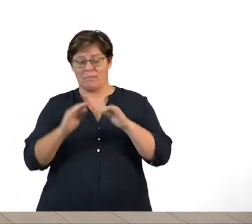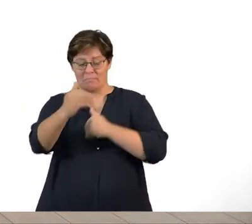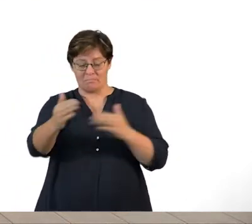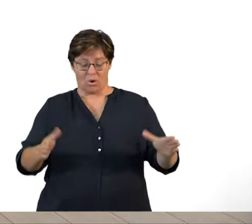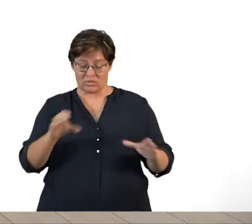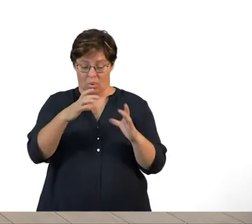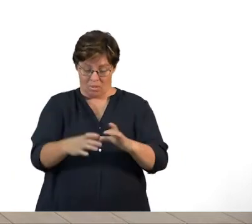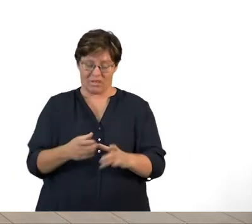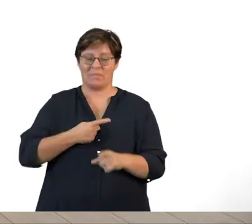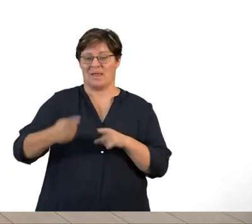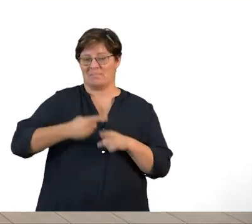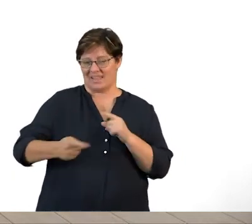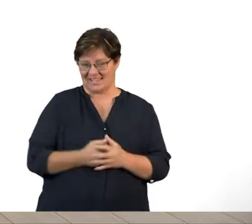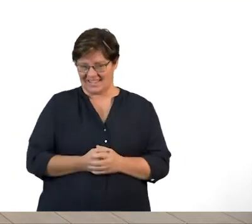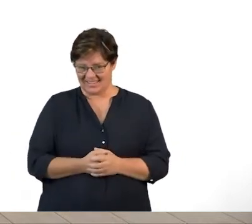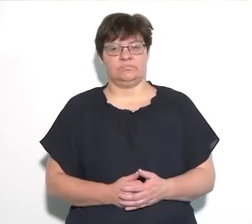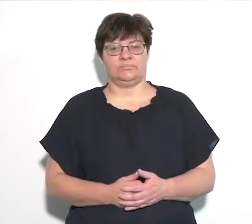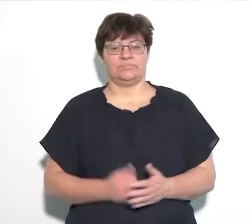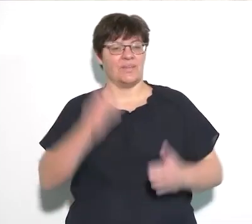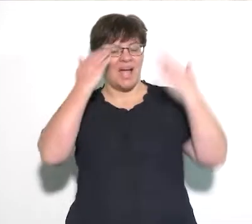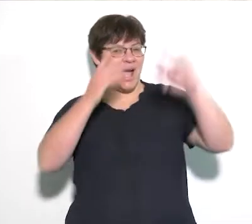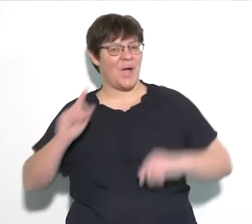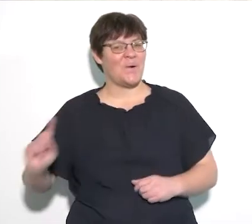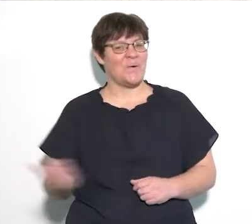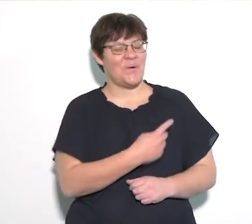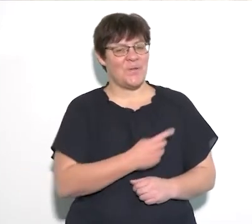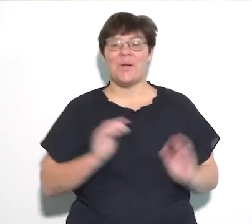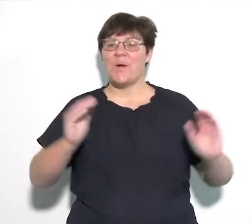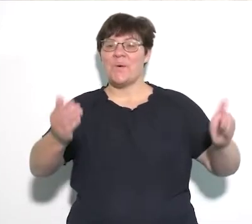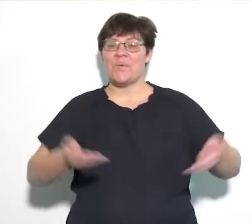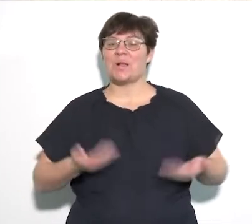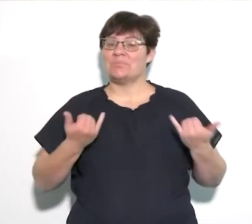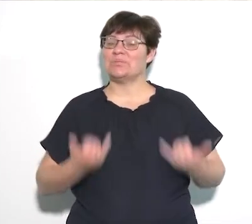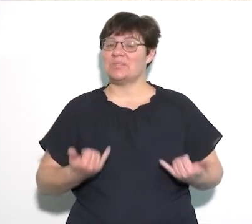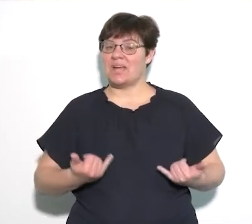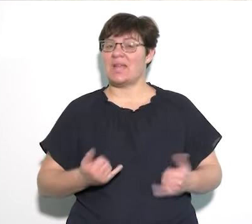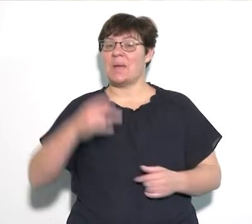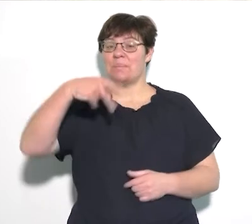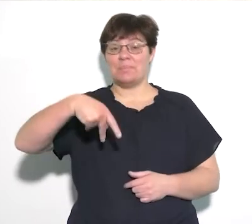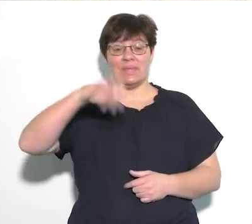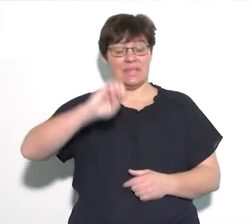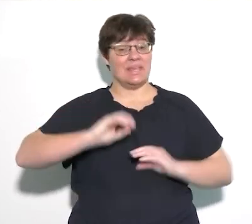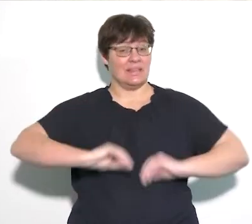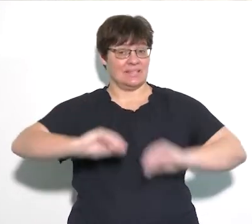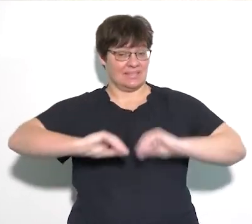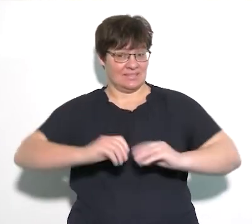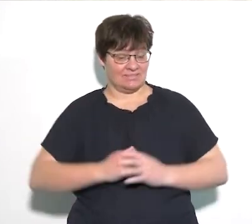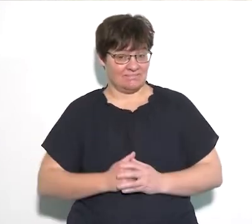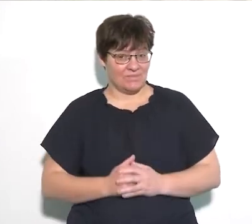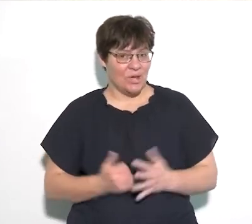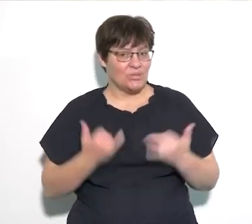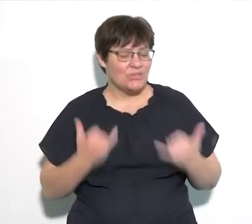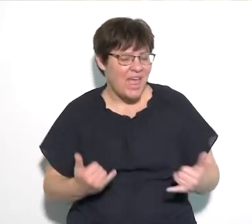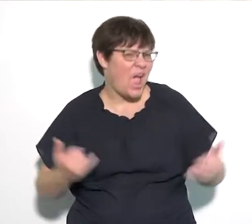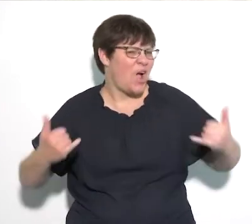to play. Let's create. Hello everyone, and welcome to today's PE lesson. Today I